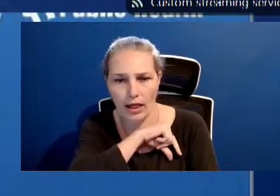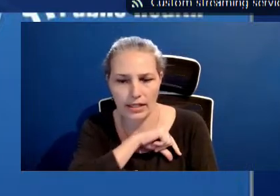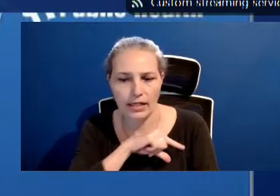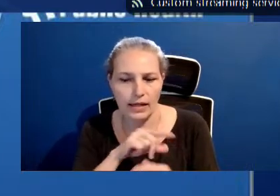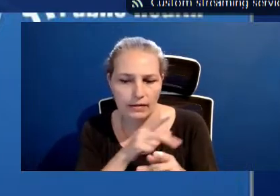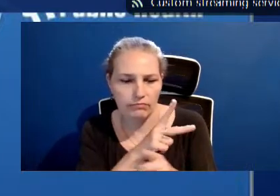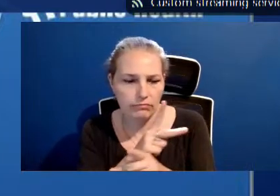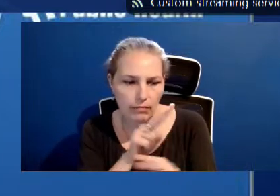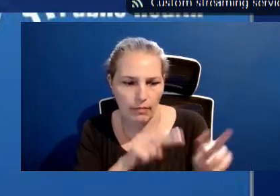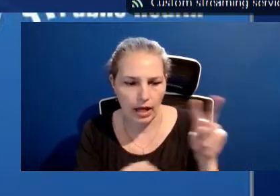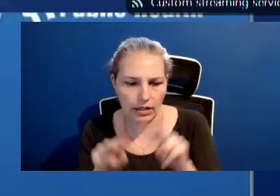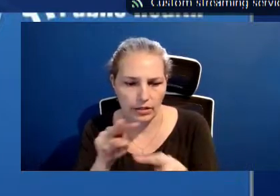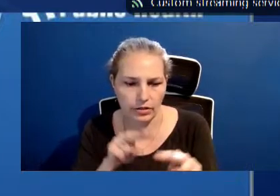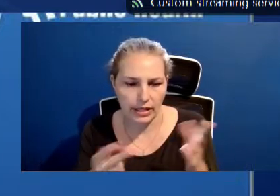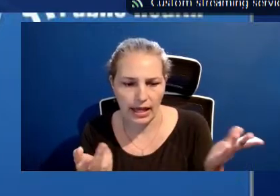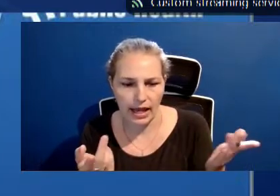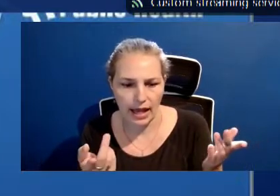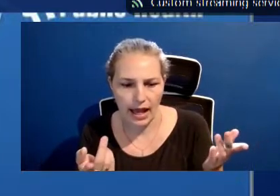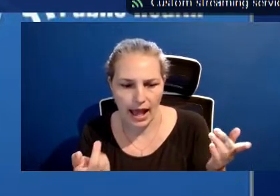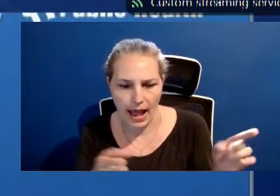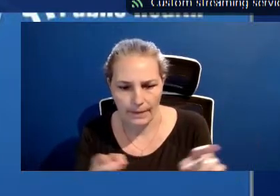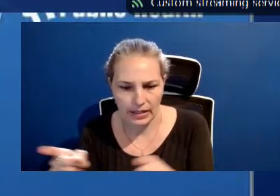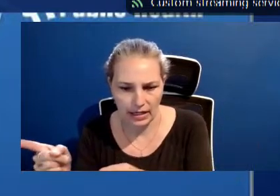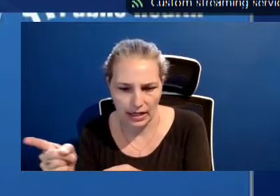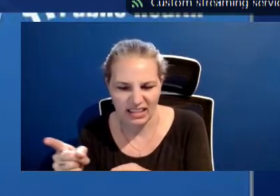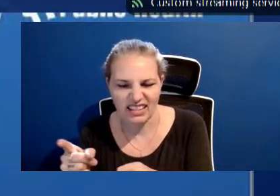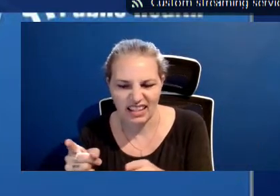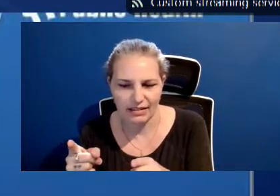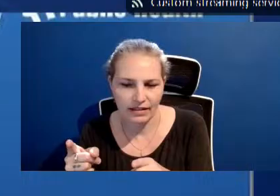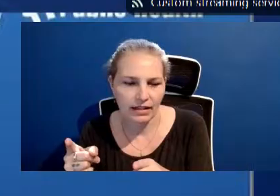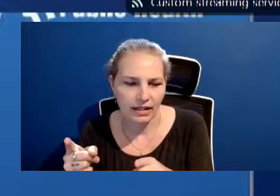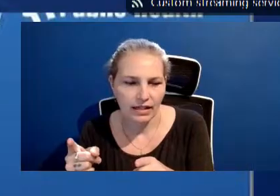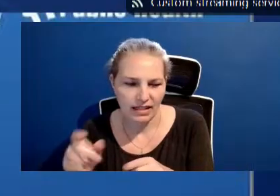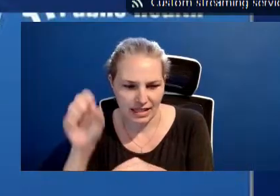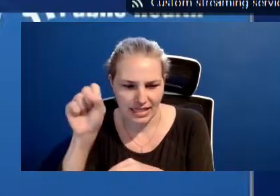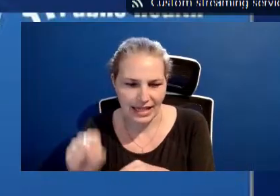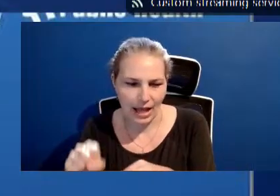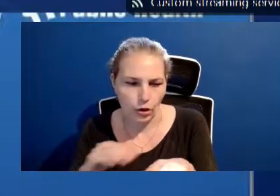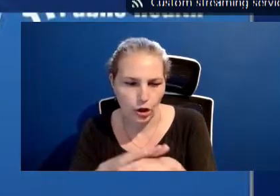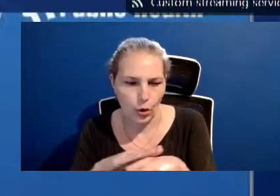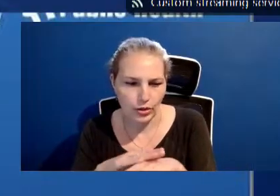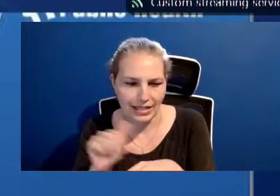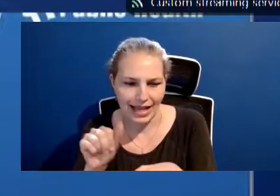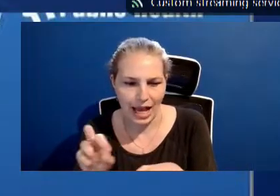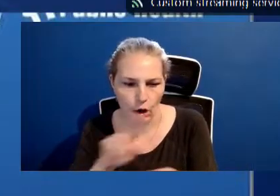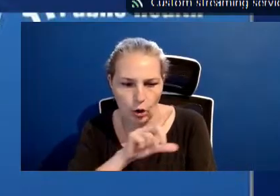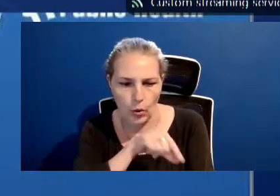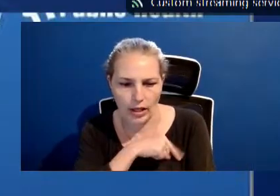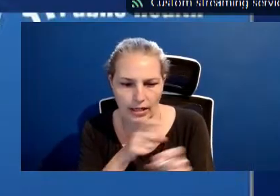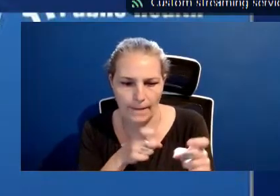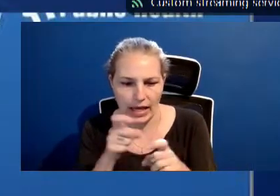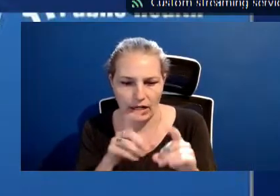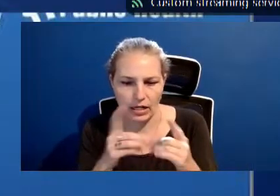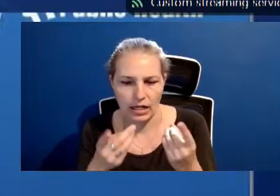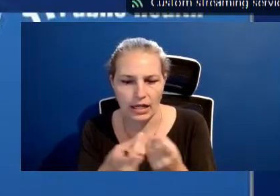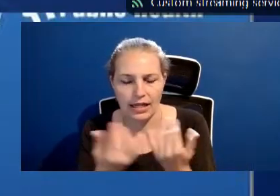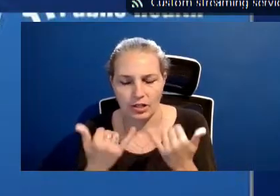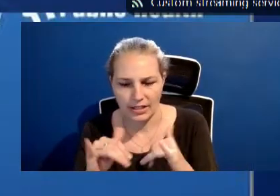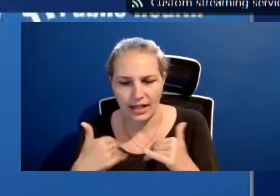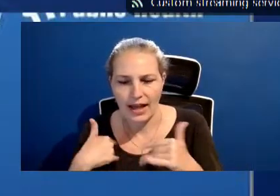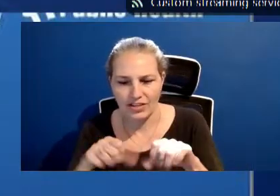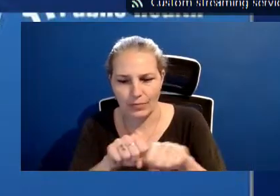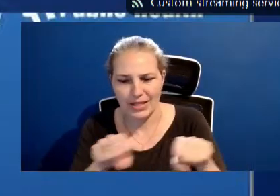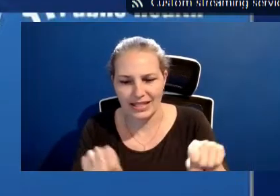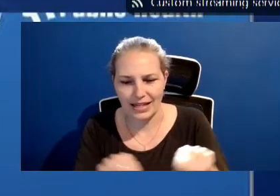And South Coast Air Quality Management District does have stationary monitors across the entire county that continue to monitor. So there is a